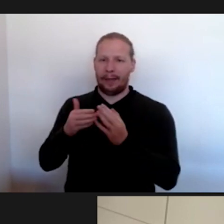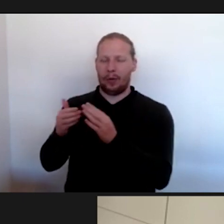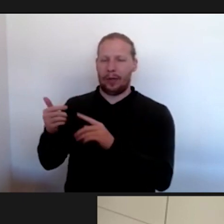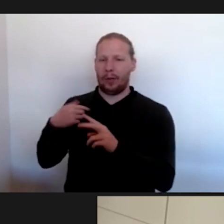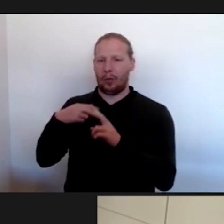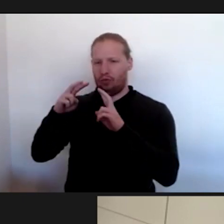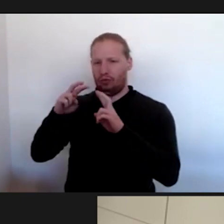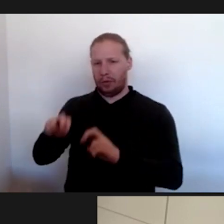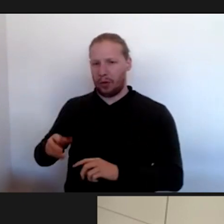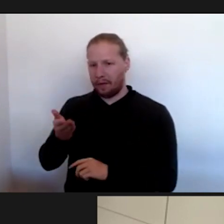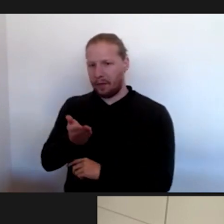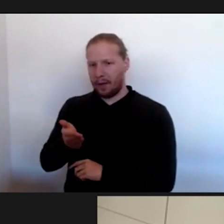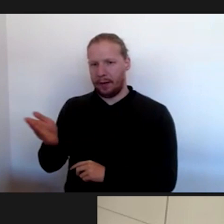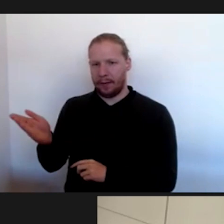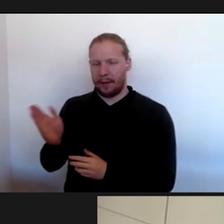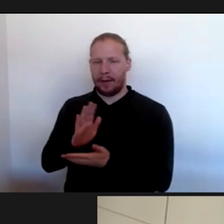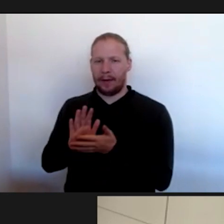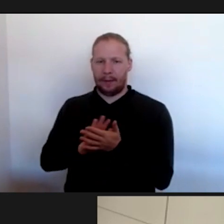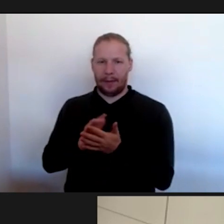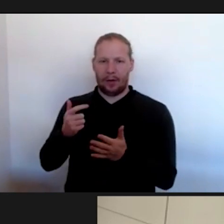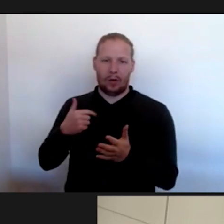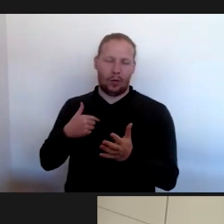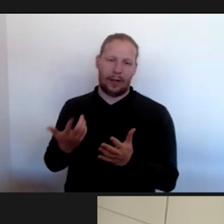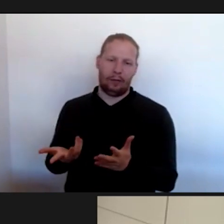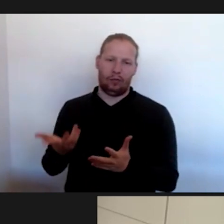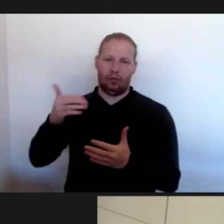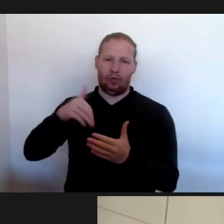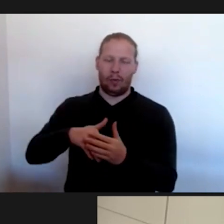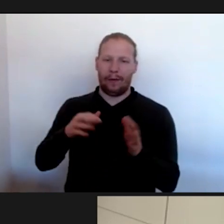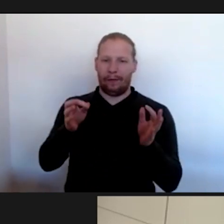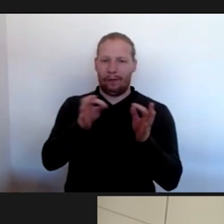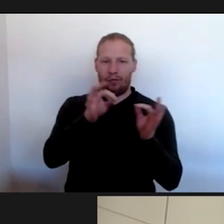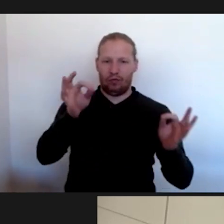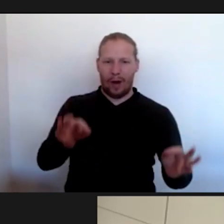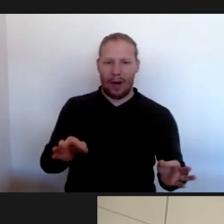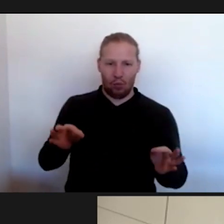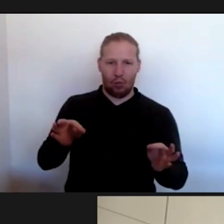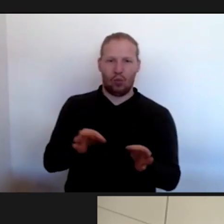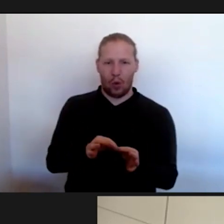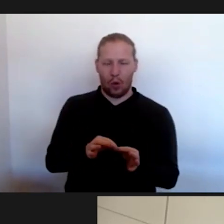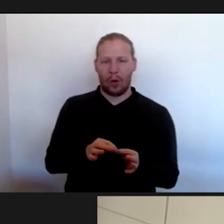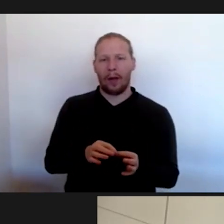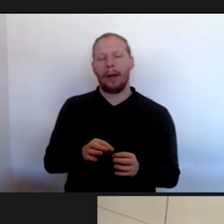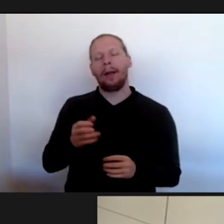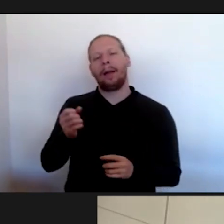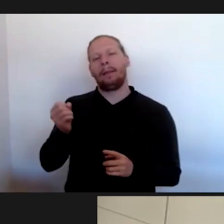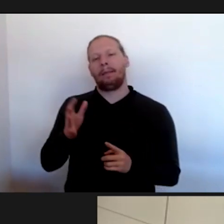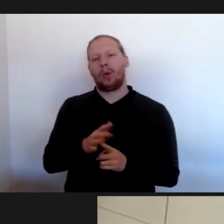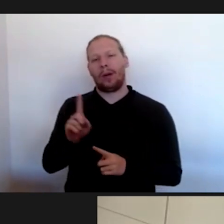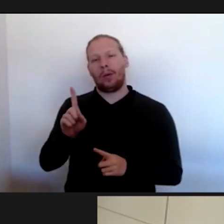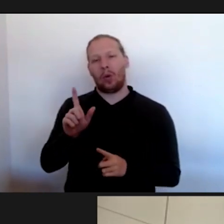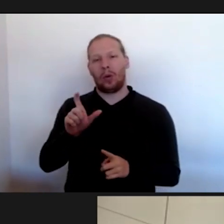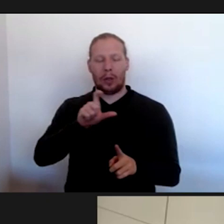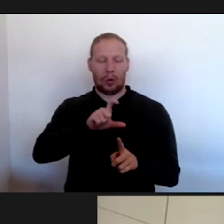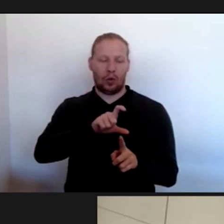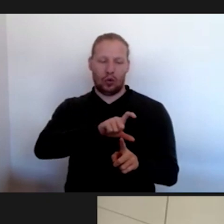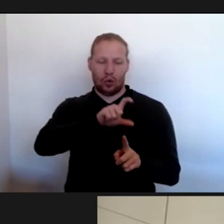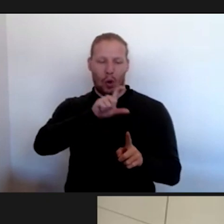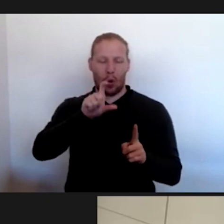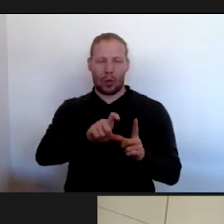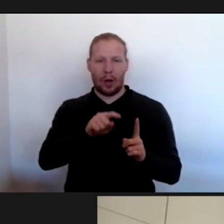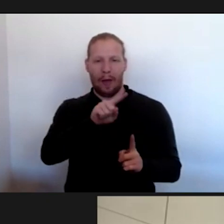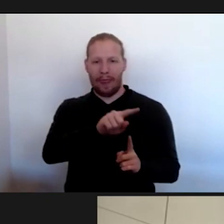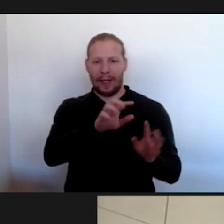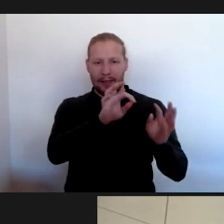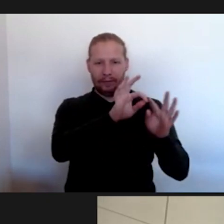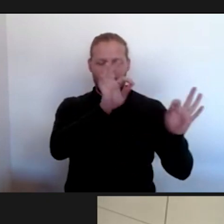end up incorporating a framework, it's very important to think about the cultural component in it, in the framework that